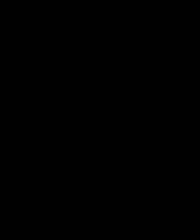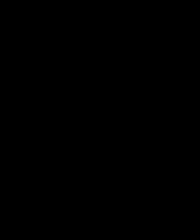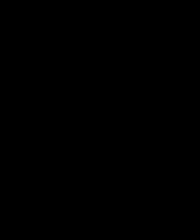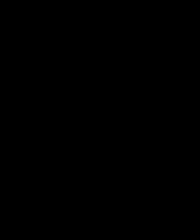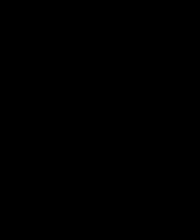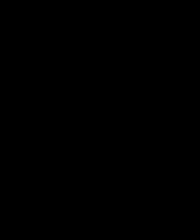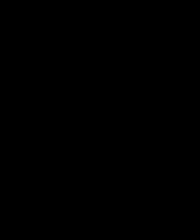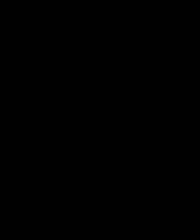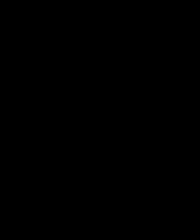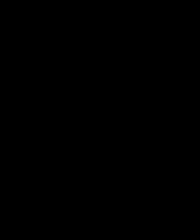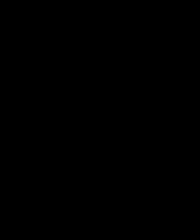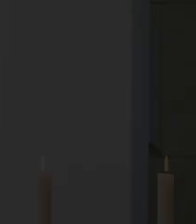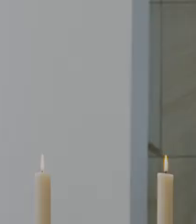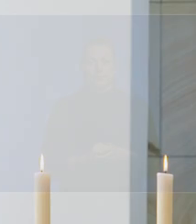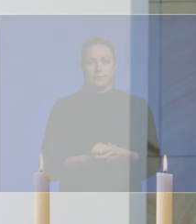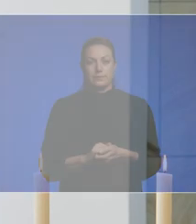amen.